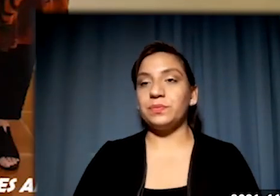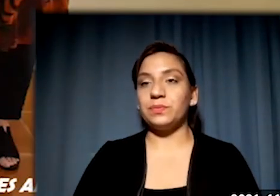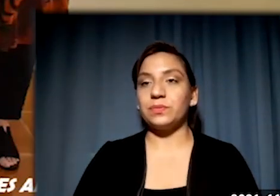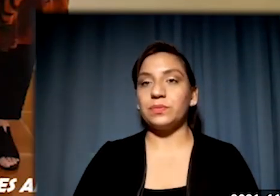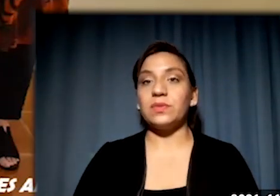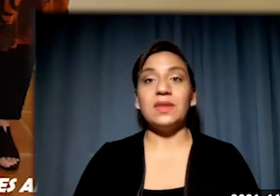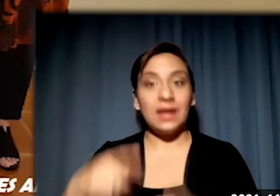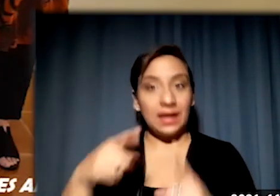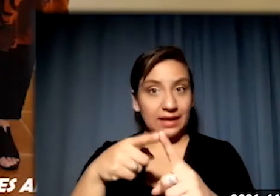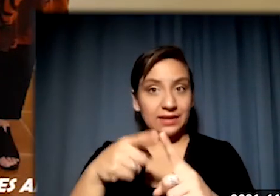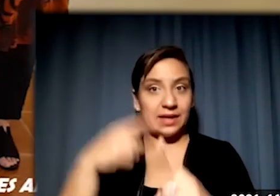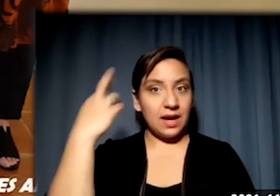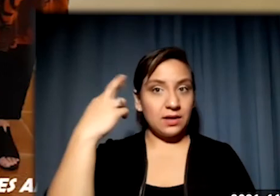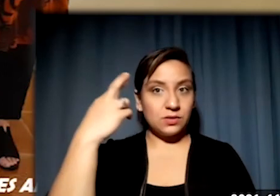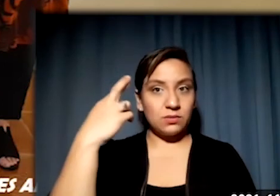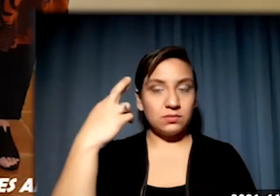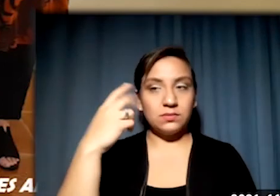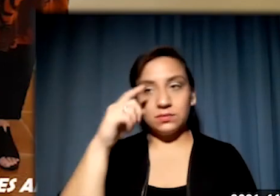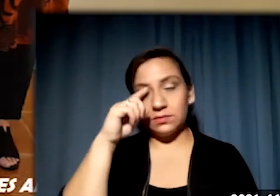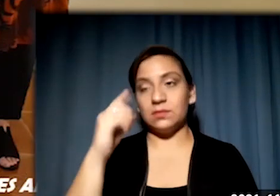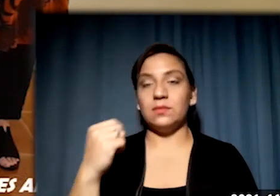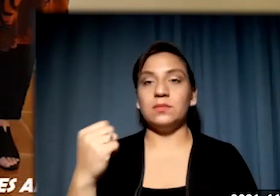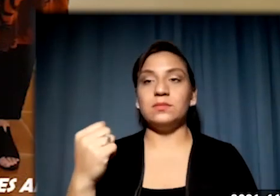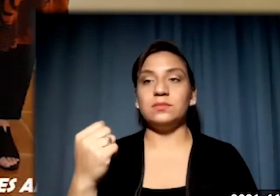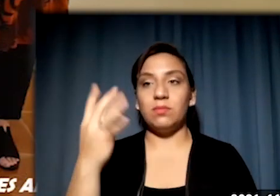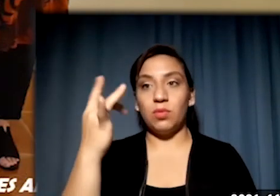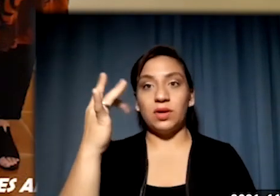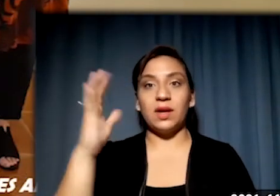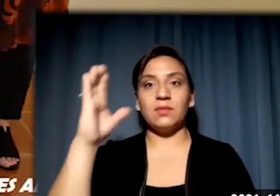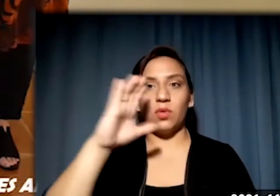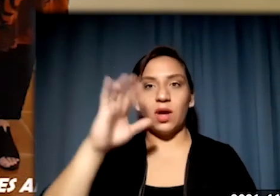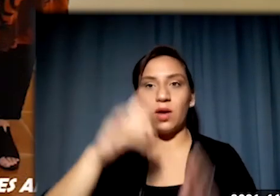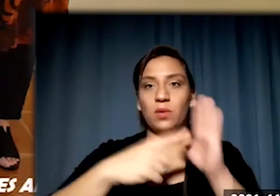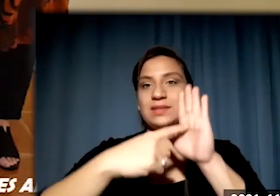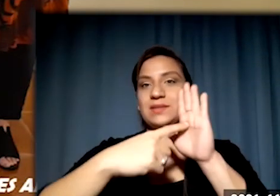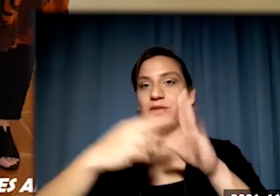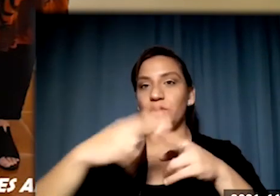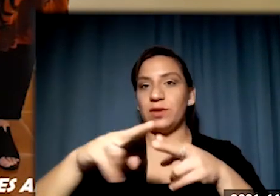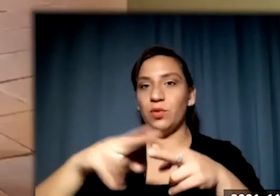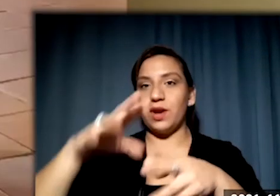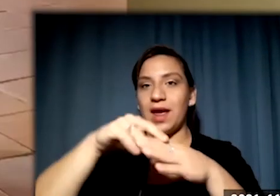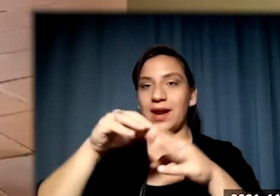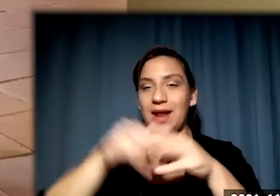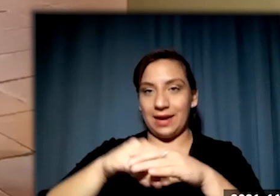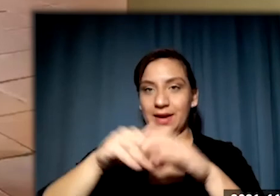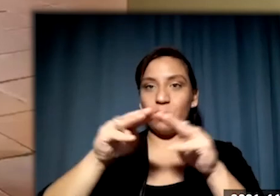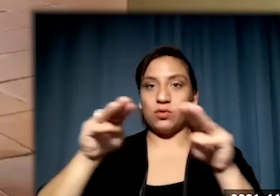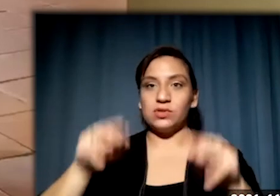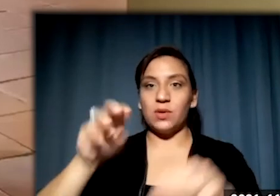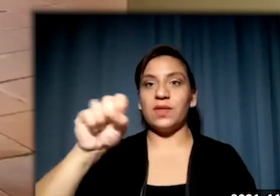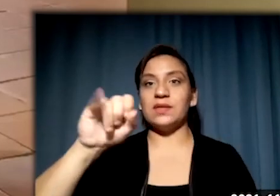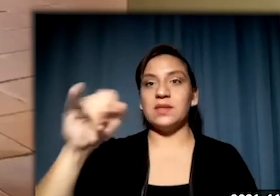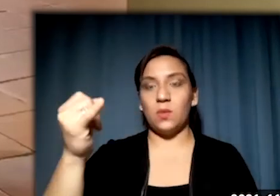sponsorship of a temporary exhibition in the San Juan Museum. The museum montage was based